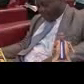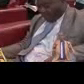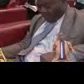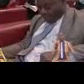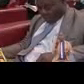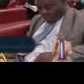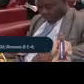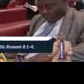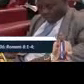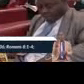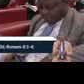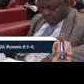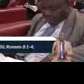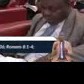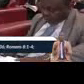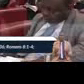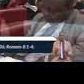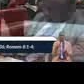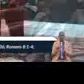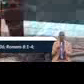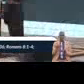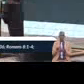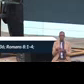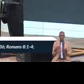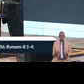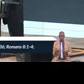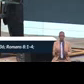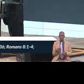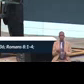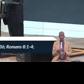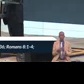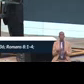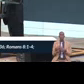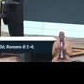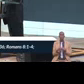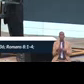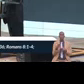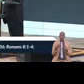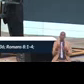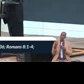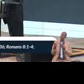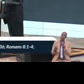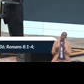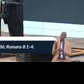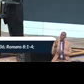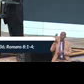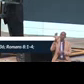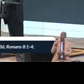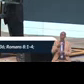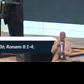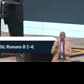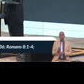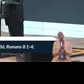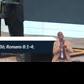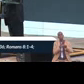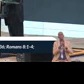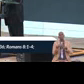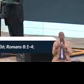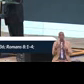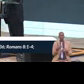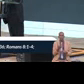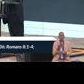is therefore now, at this present time, after you have visited Calvary, after you have tasted of